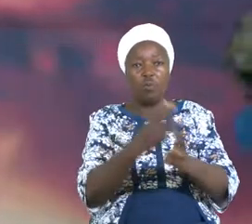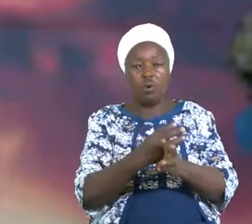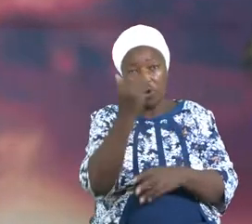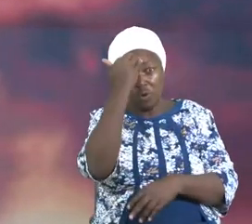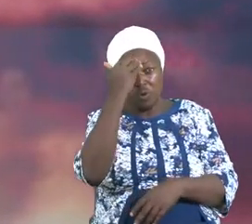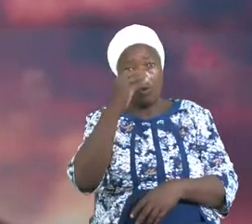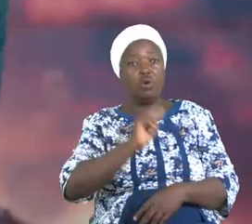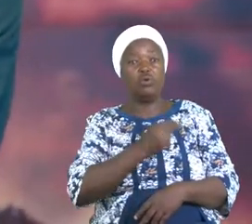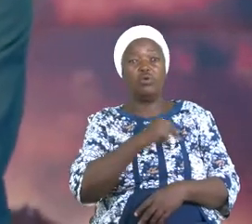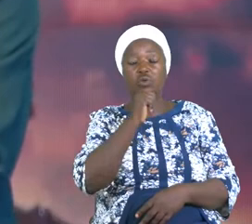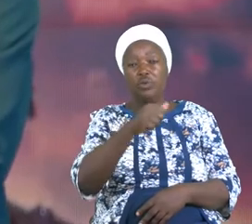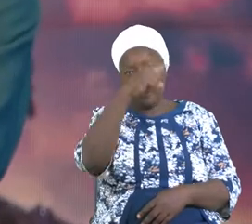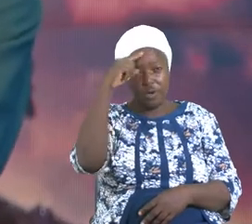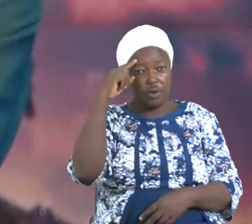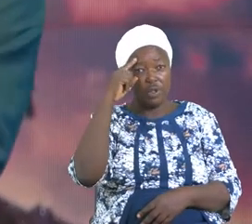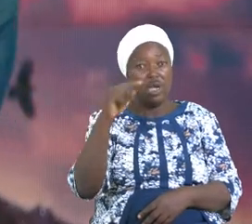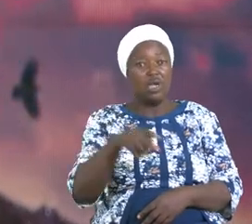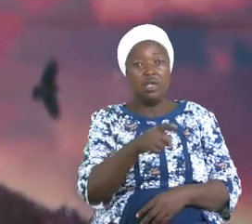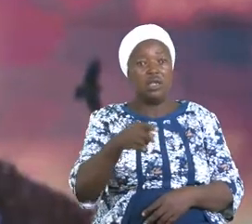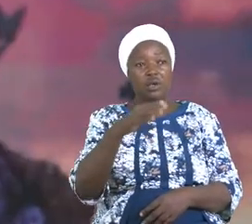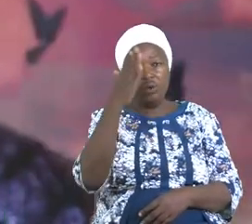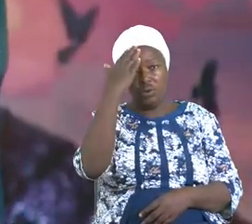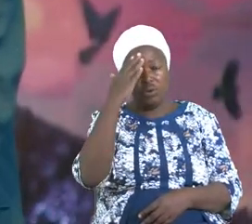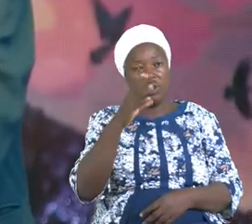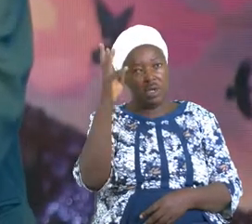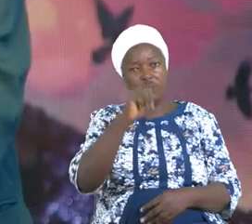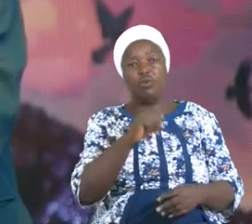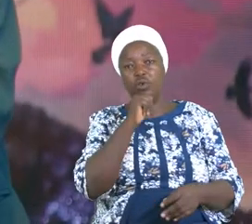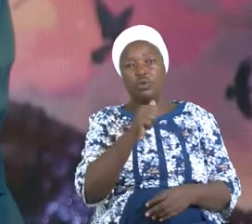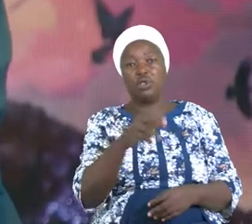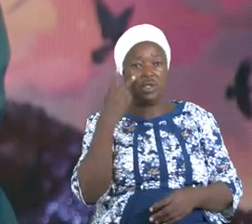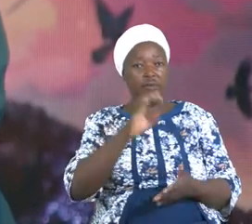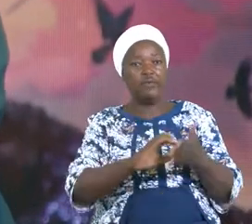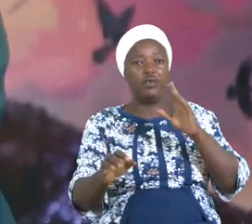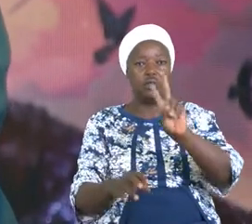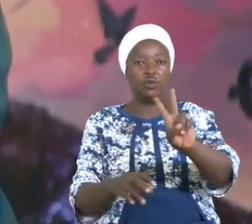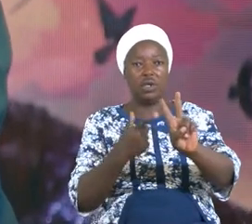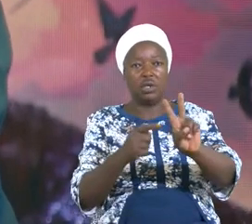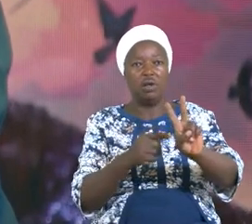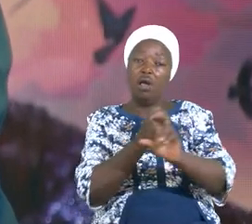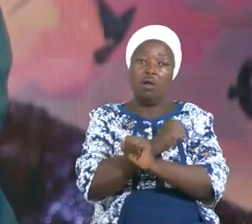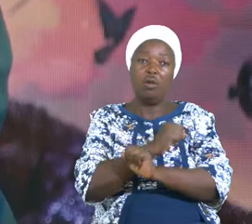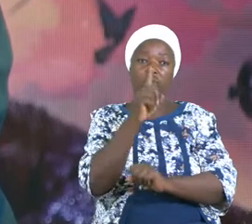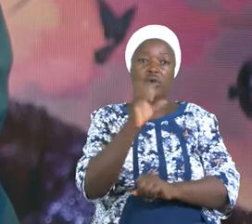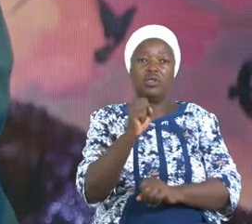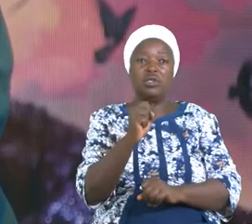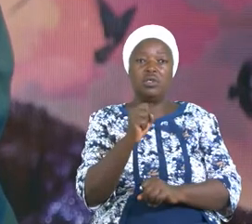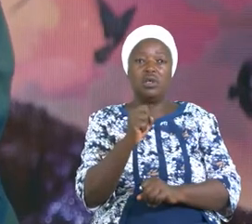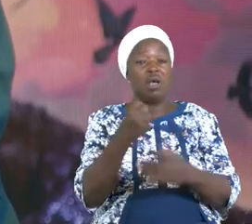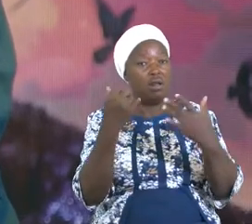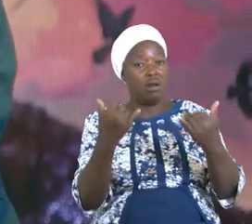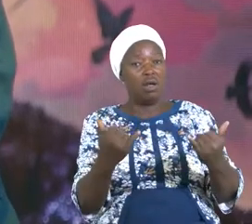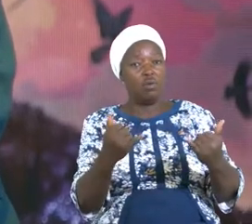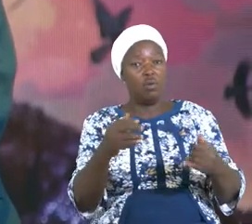not, because it knew him not. Look at verse 2 there. Beloved, now are we the sons